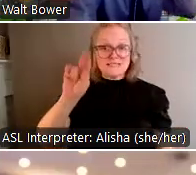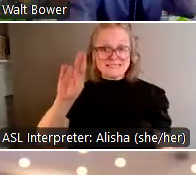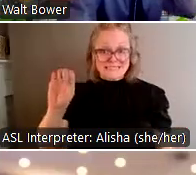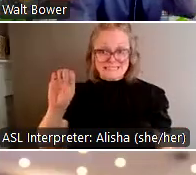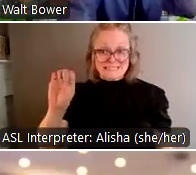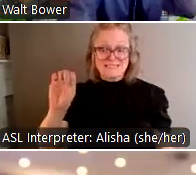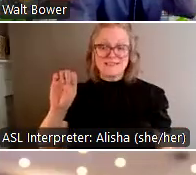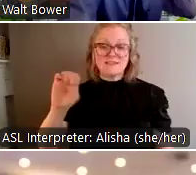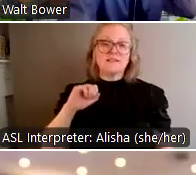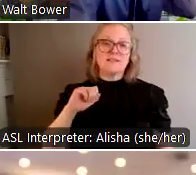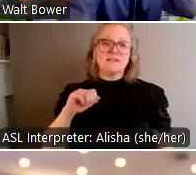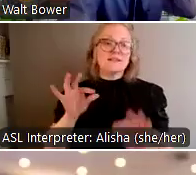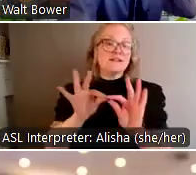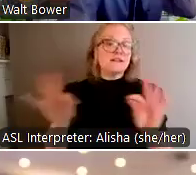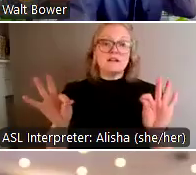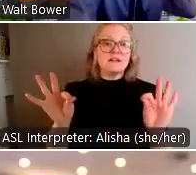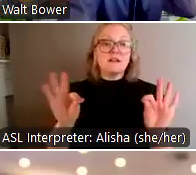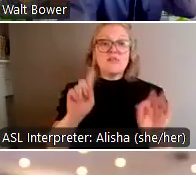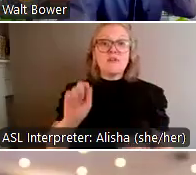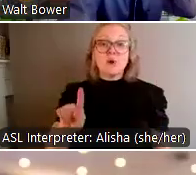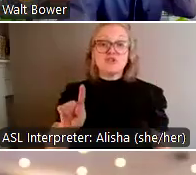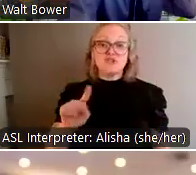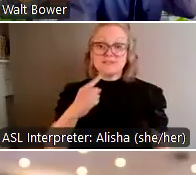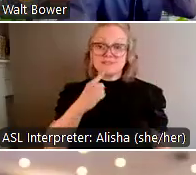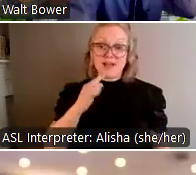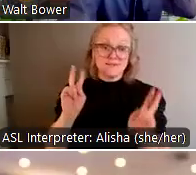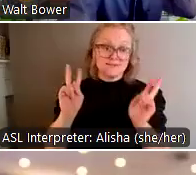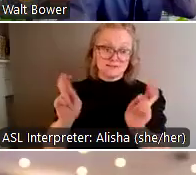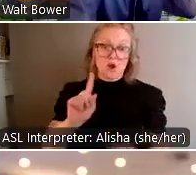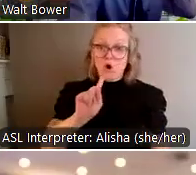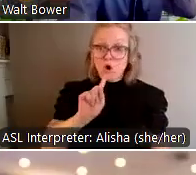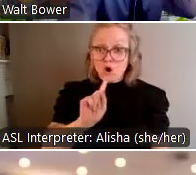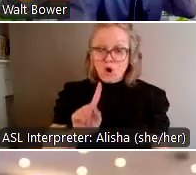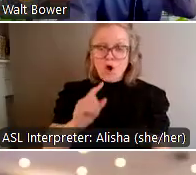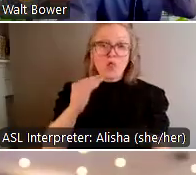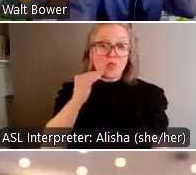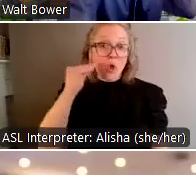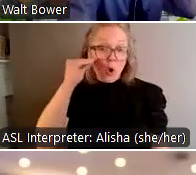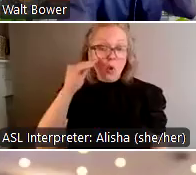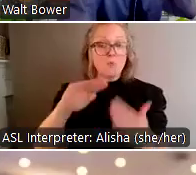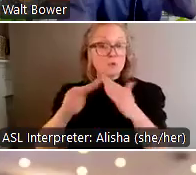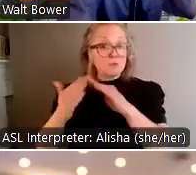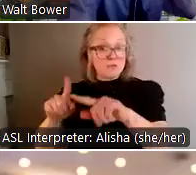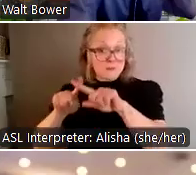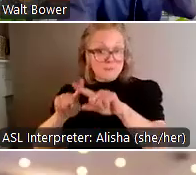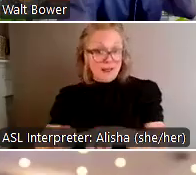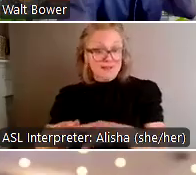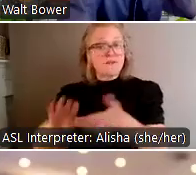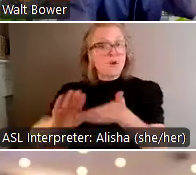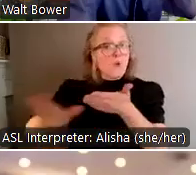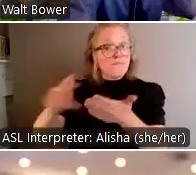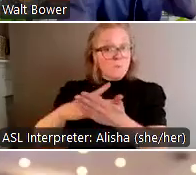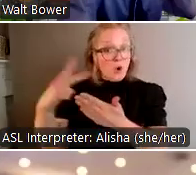And the question is, are the home and community-based waiver programs